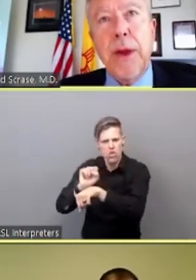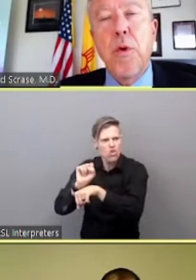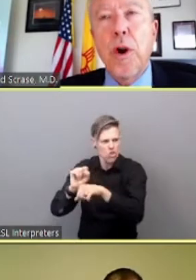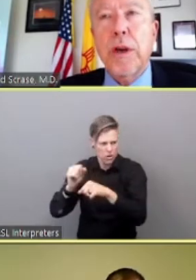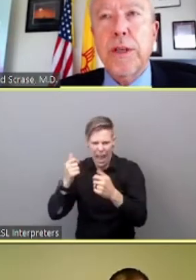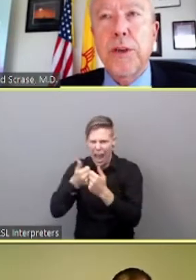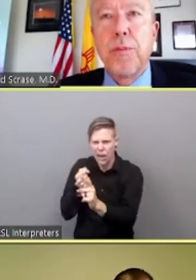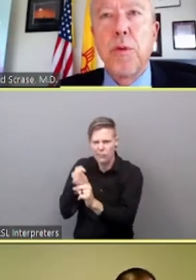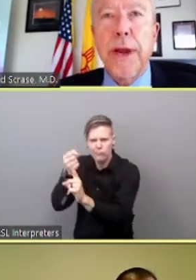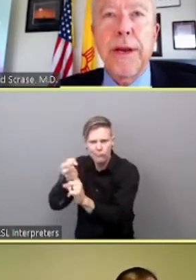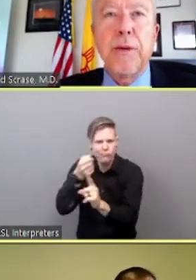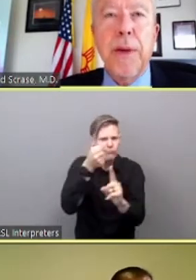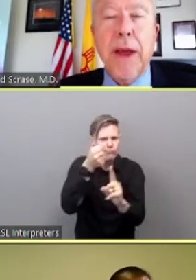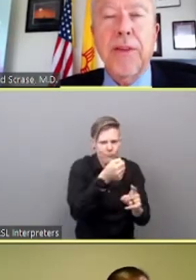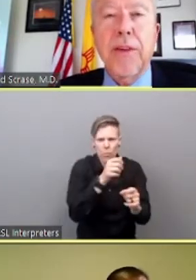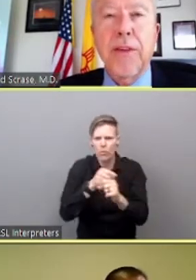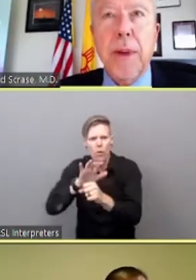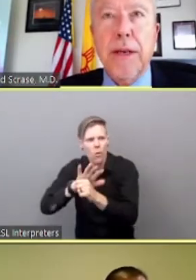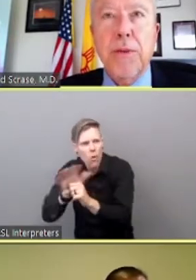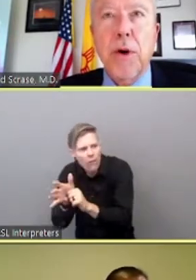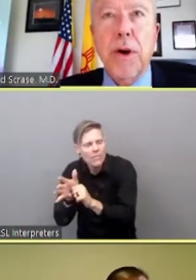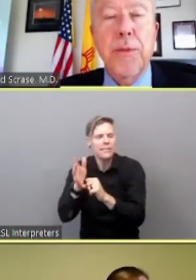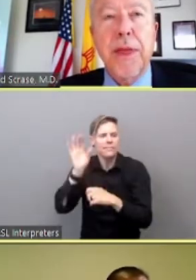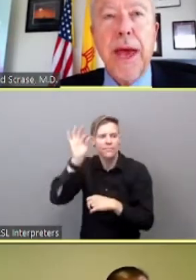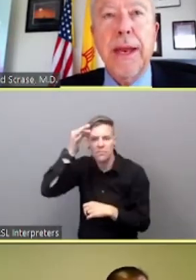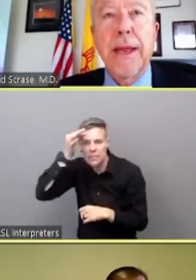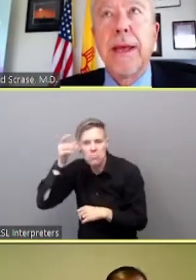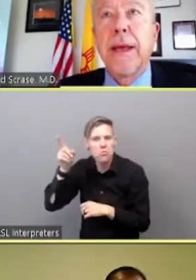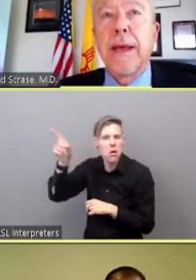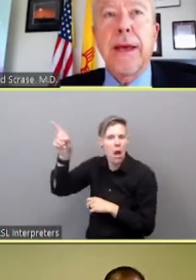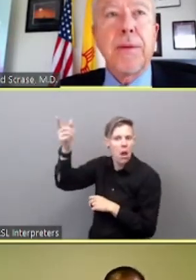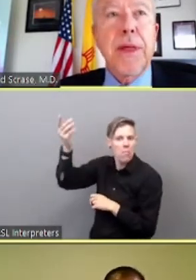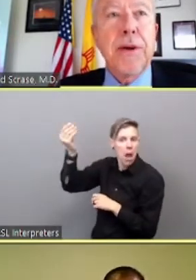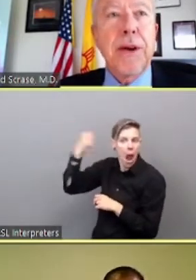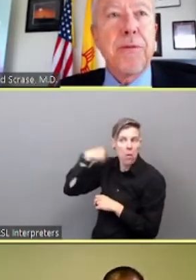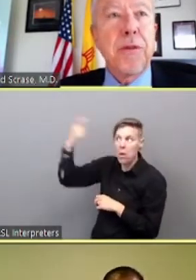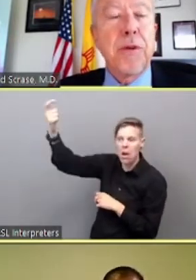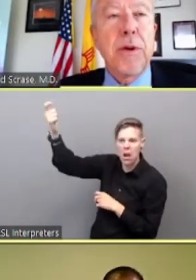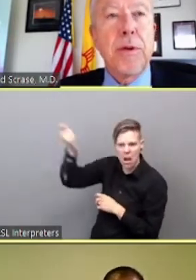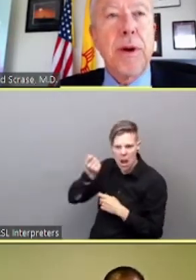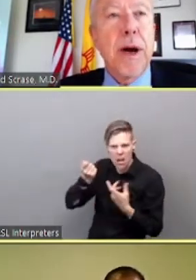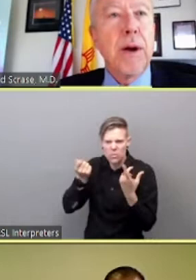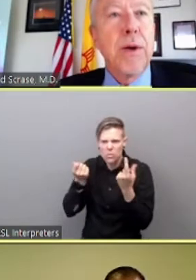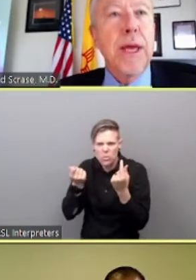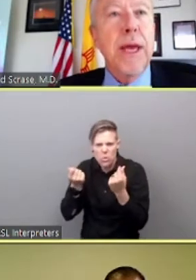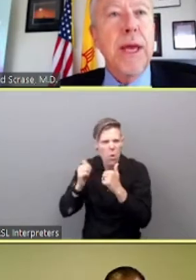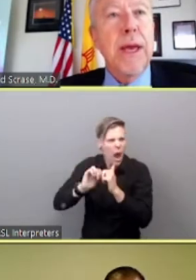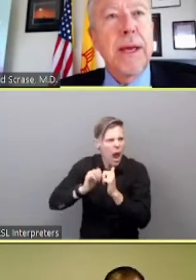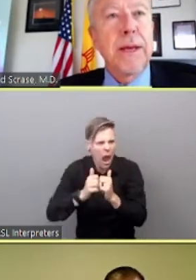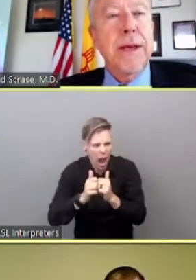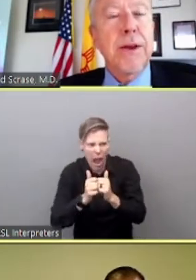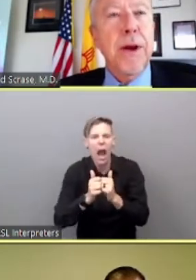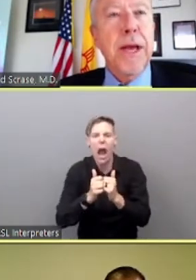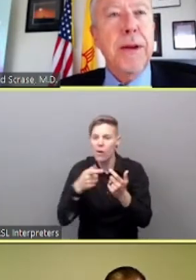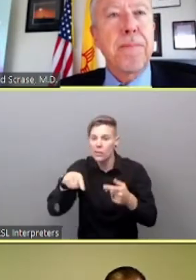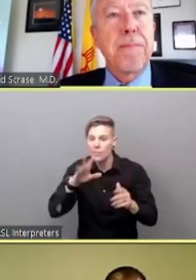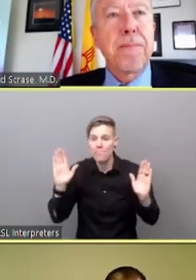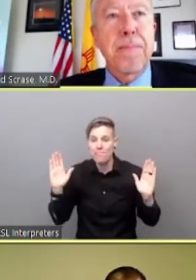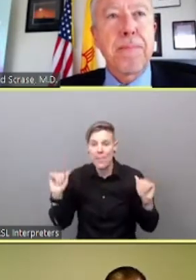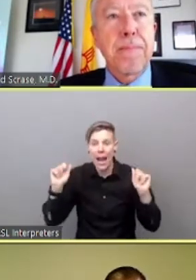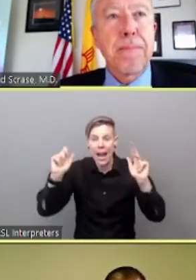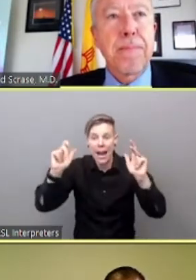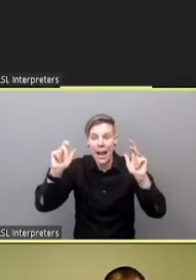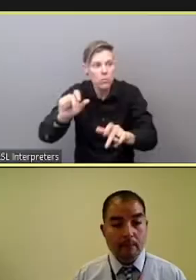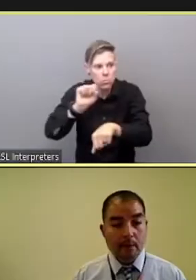we work to bring New Mexicans back to work. And with that, and without any further ado, Ricky, take it away.